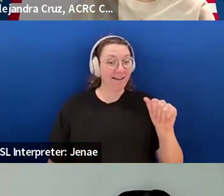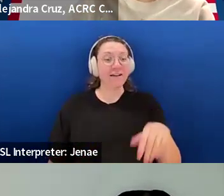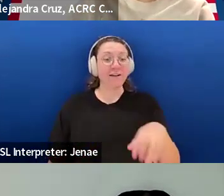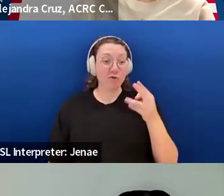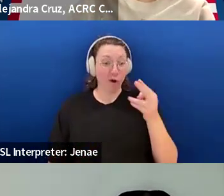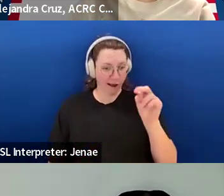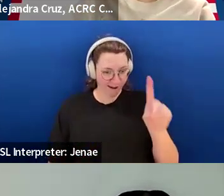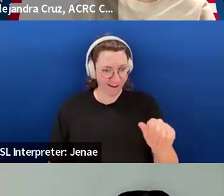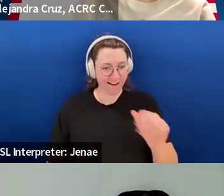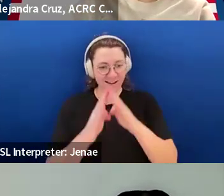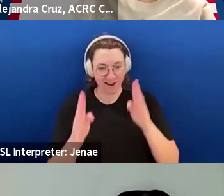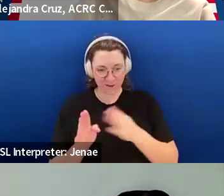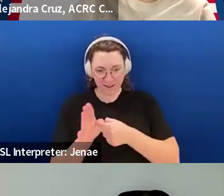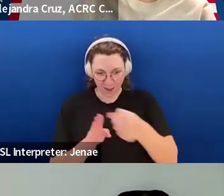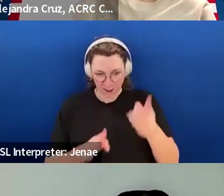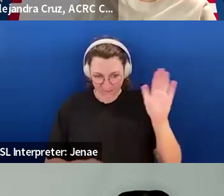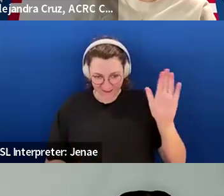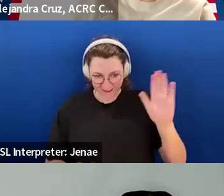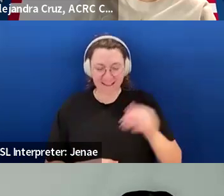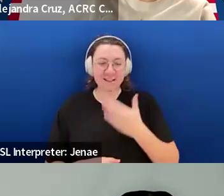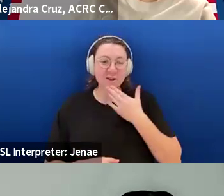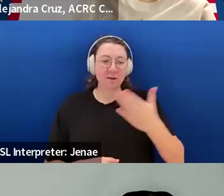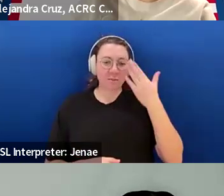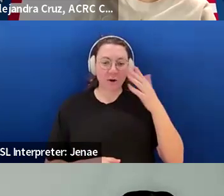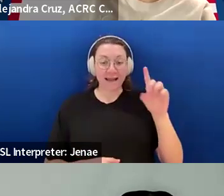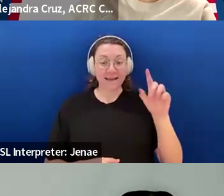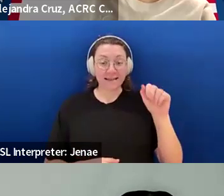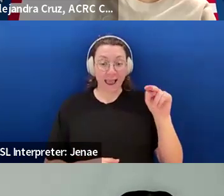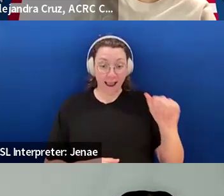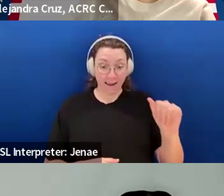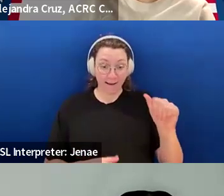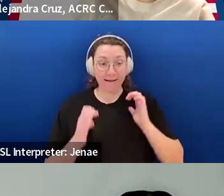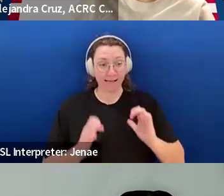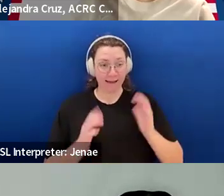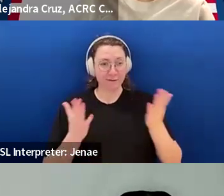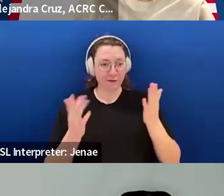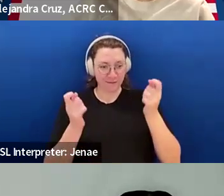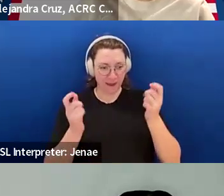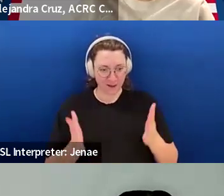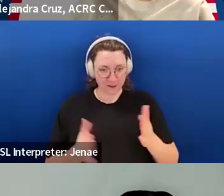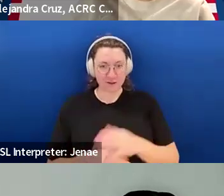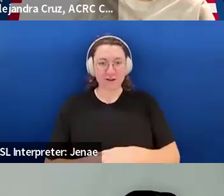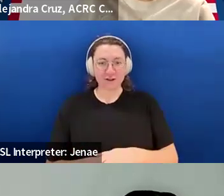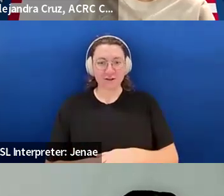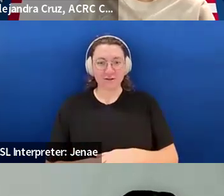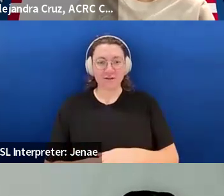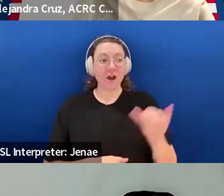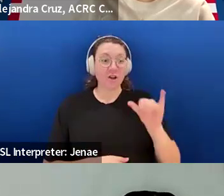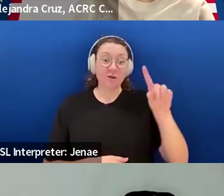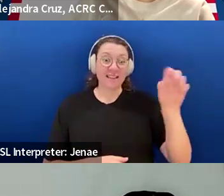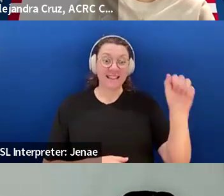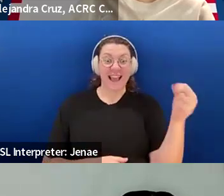Phillips on, our housing specialist. Good morning to Dana, client services manager. We also have